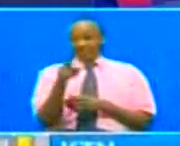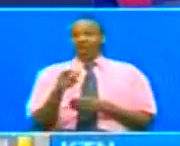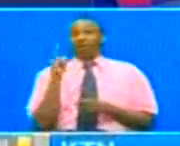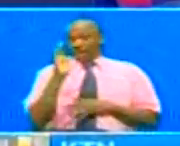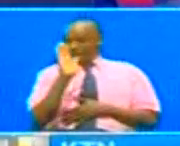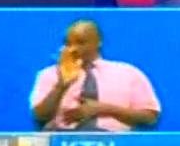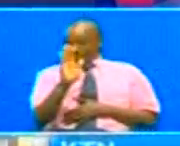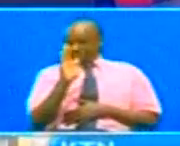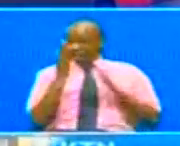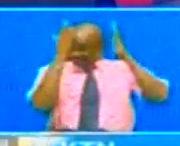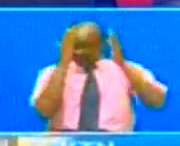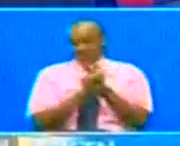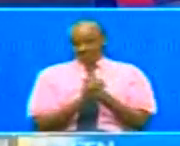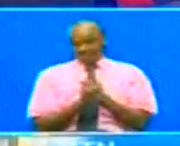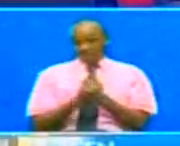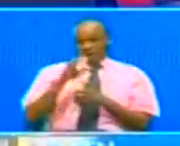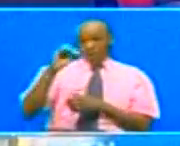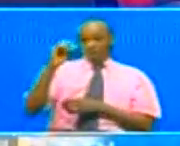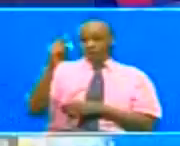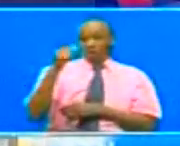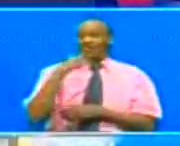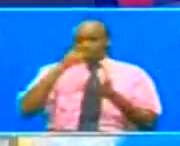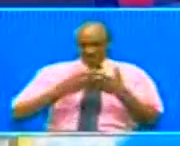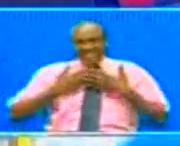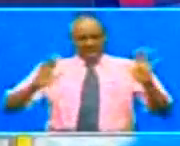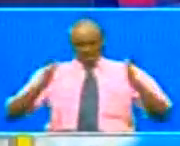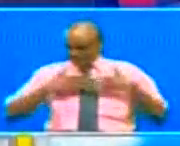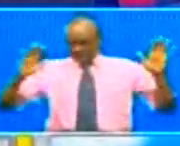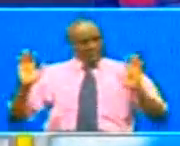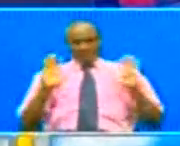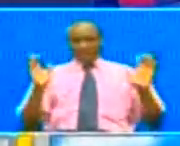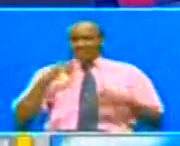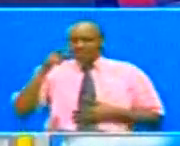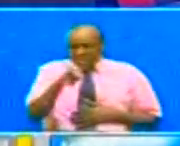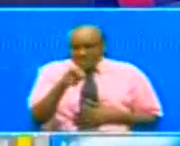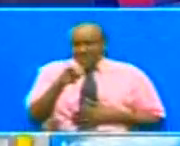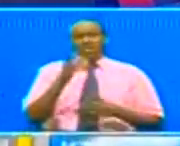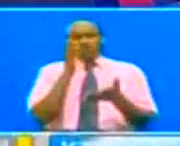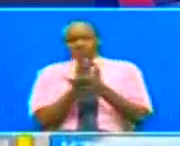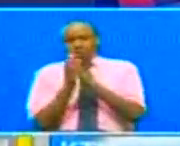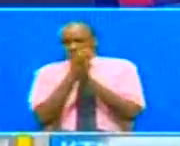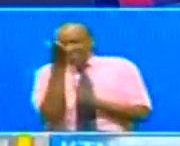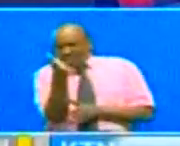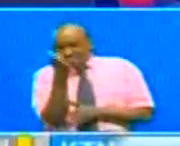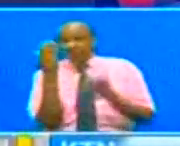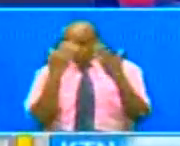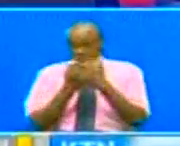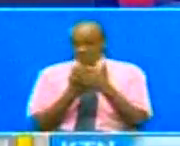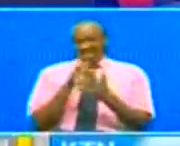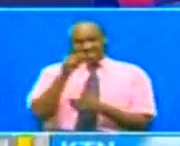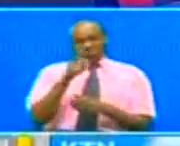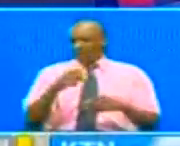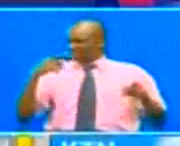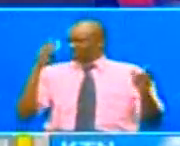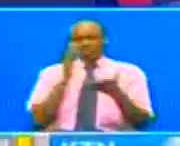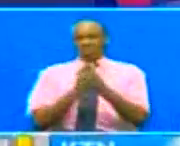company advocates, Archbishop Okoth has denied the allegations, saying the clips in our story tonight are devoid